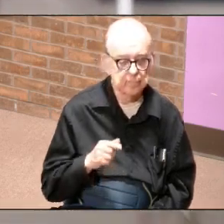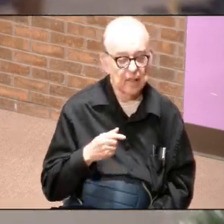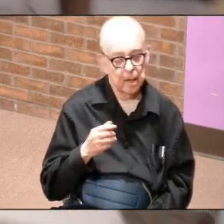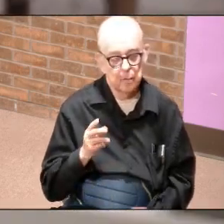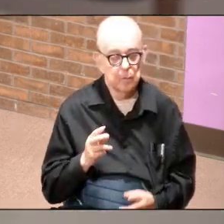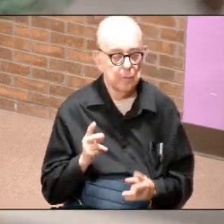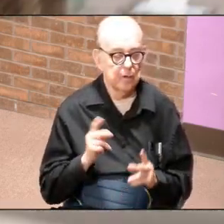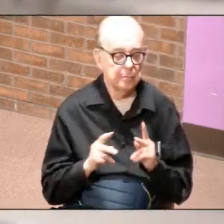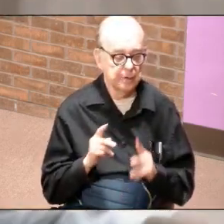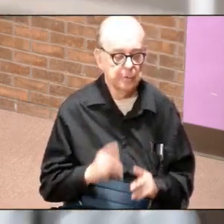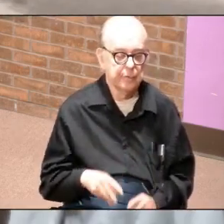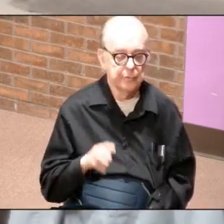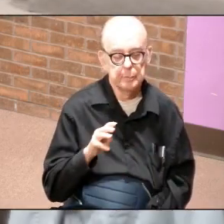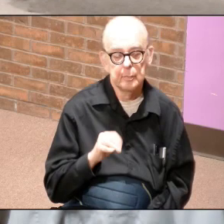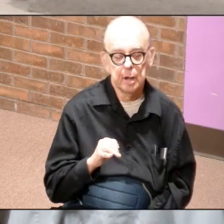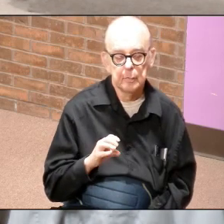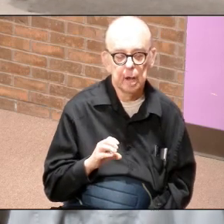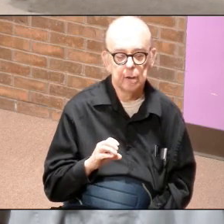Micronesia?